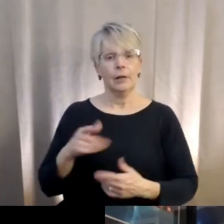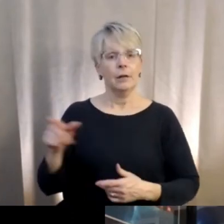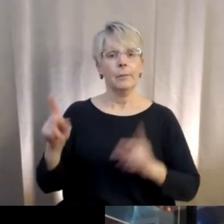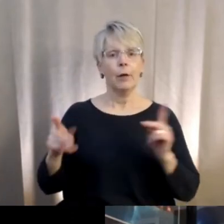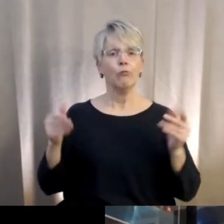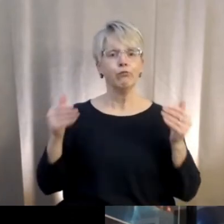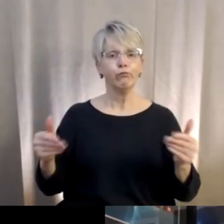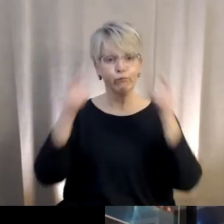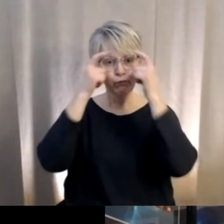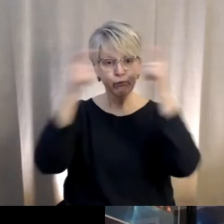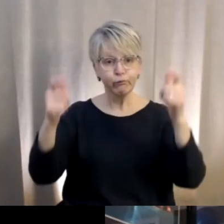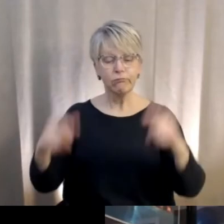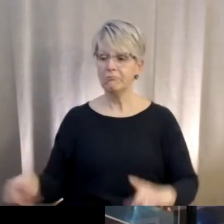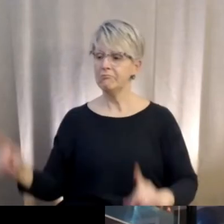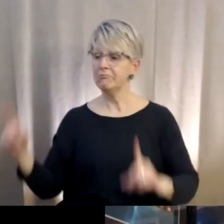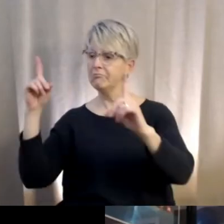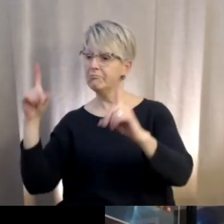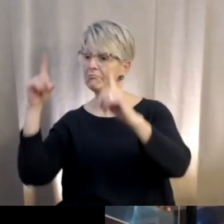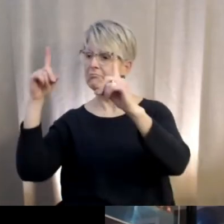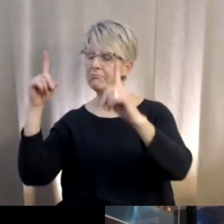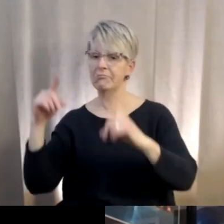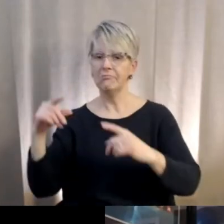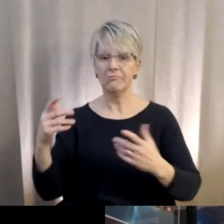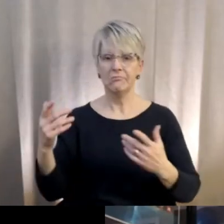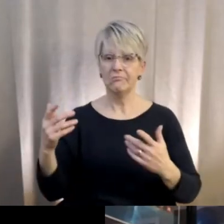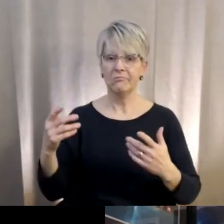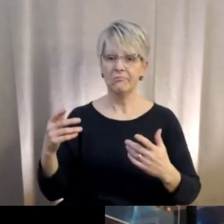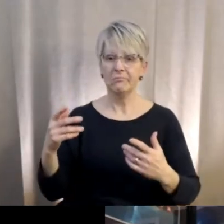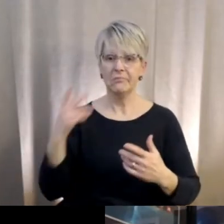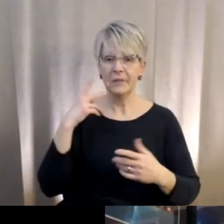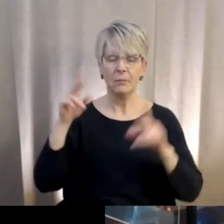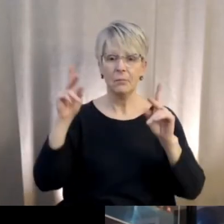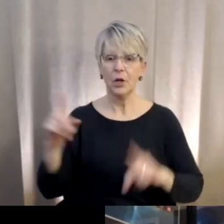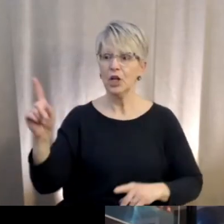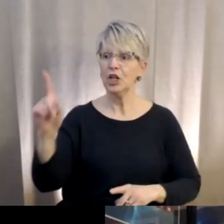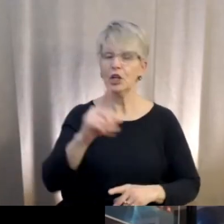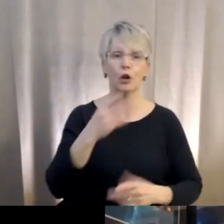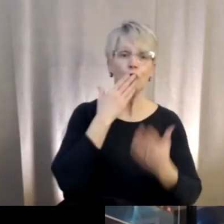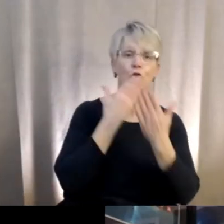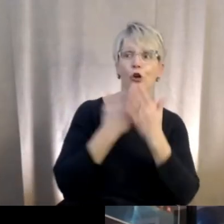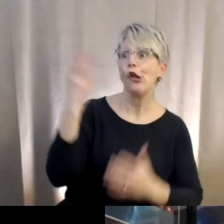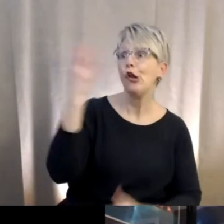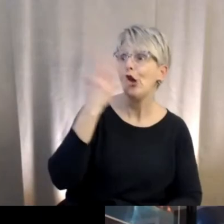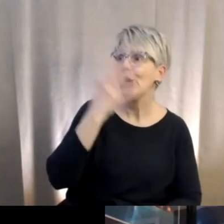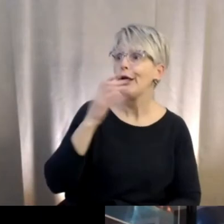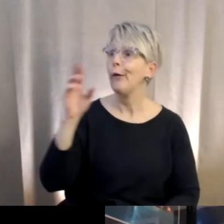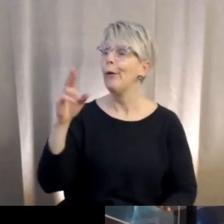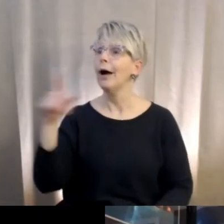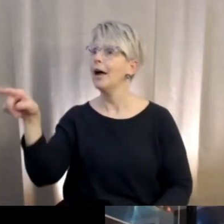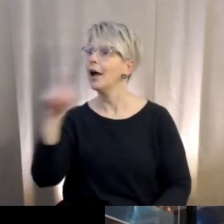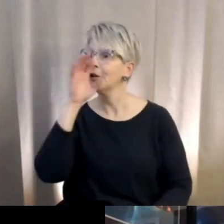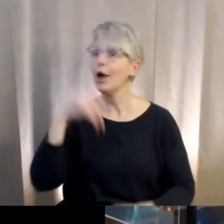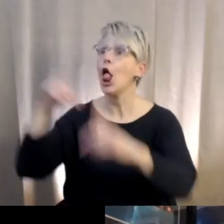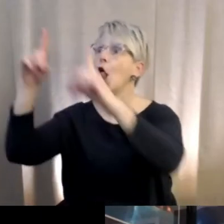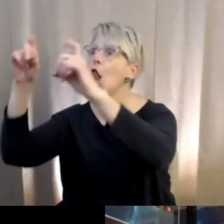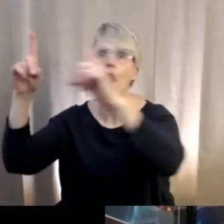someone walking by at Superstore that I thought was, you know, interesting or good looking or whatever, right? That would be socially inappropriate. It's no